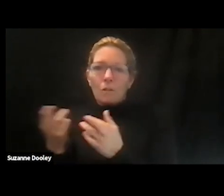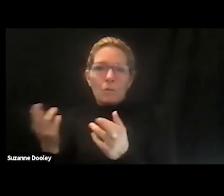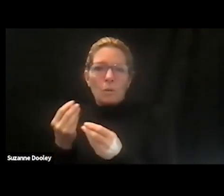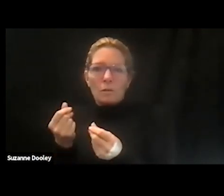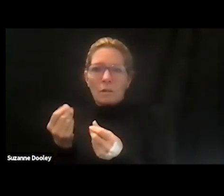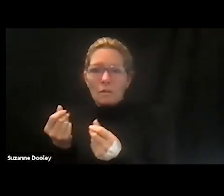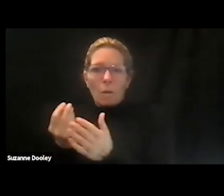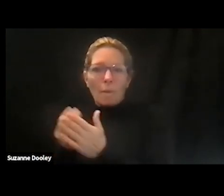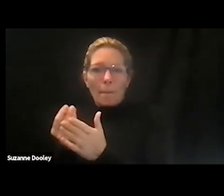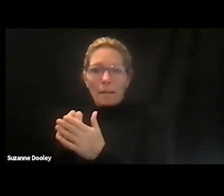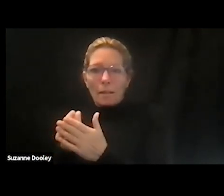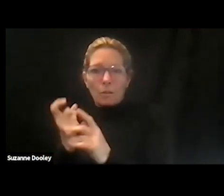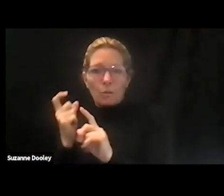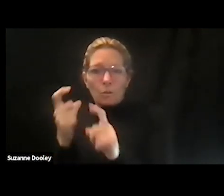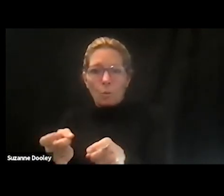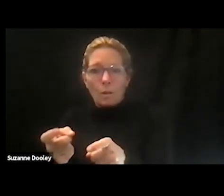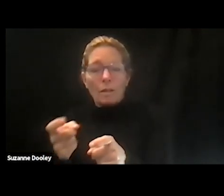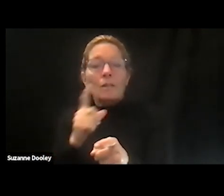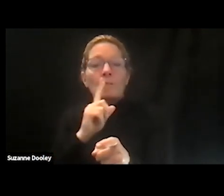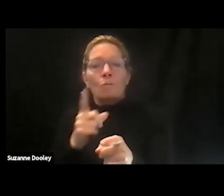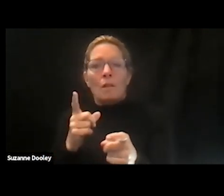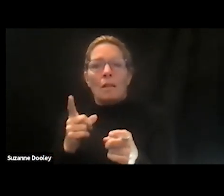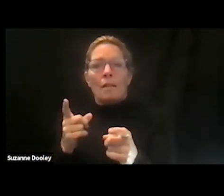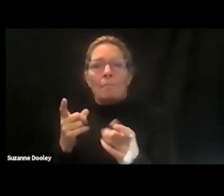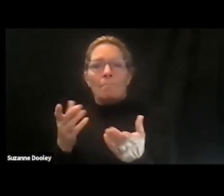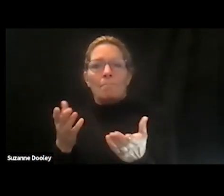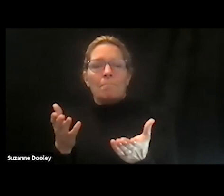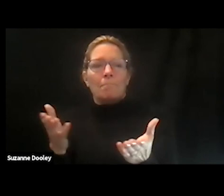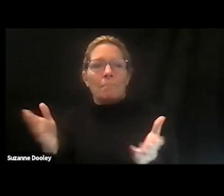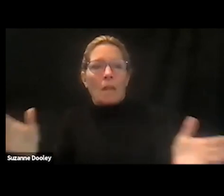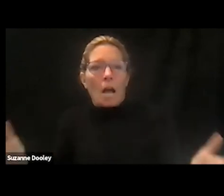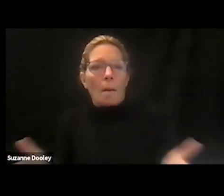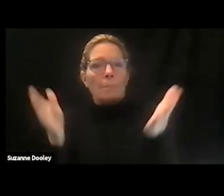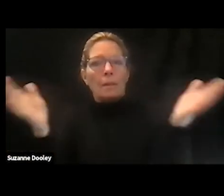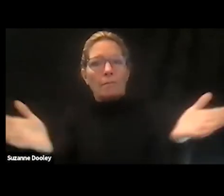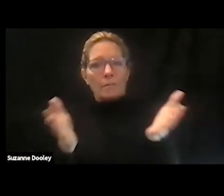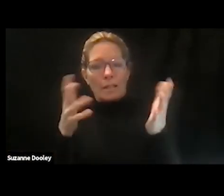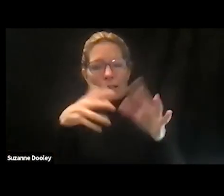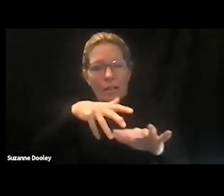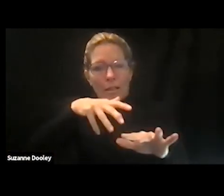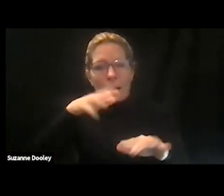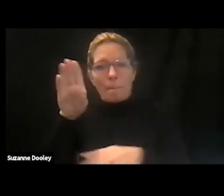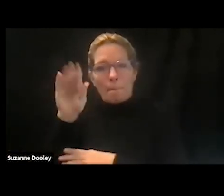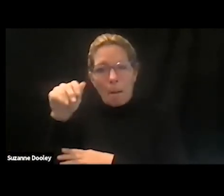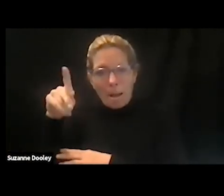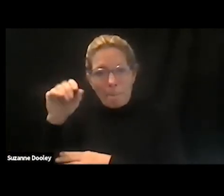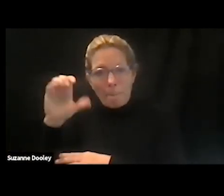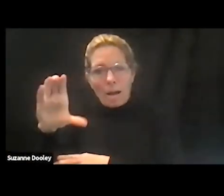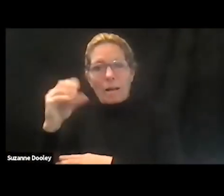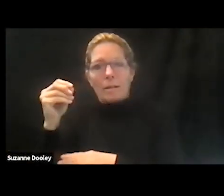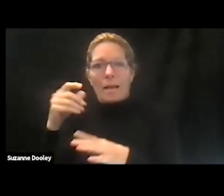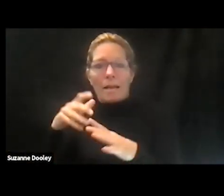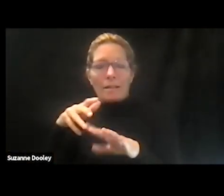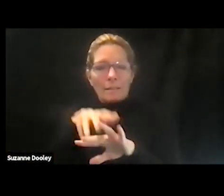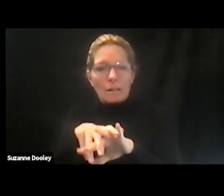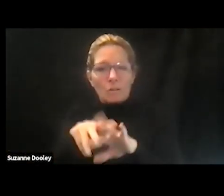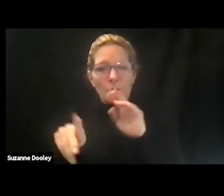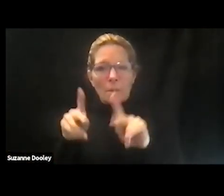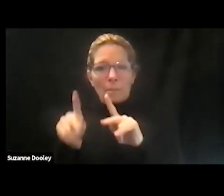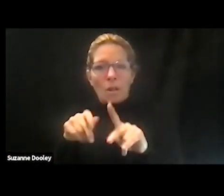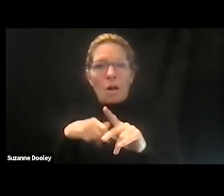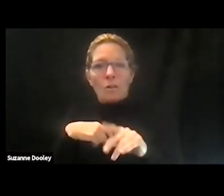donate, it's really uplifting BIPOC and Indigenous narratives on your social media. It's